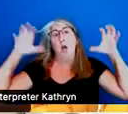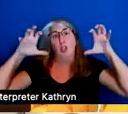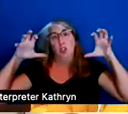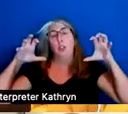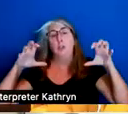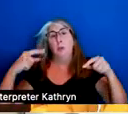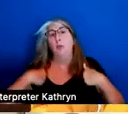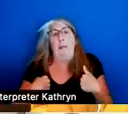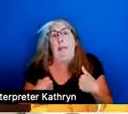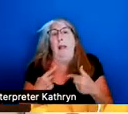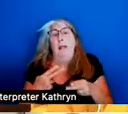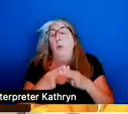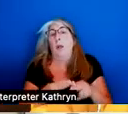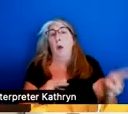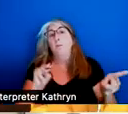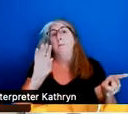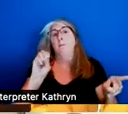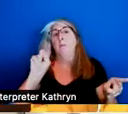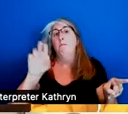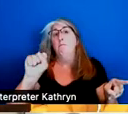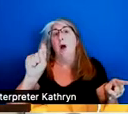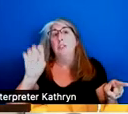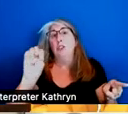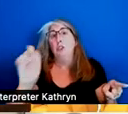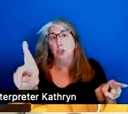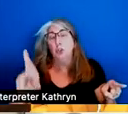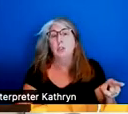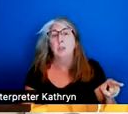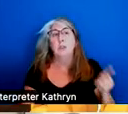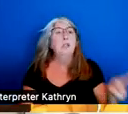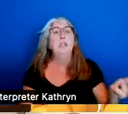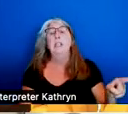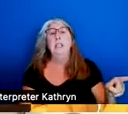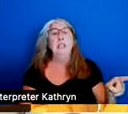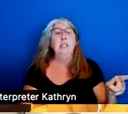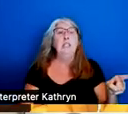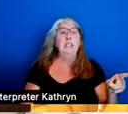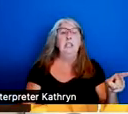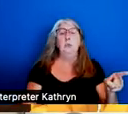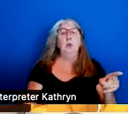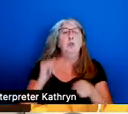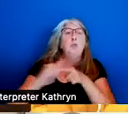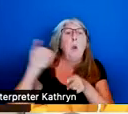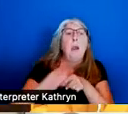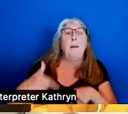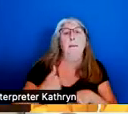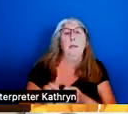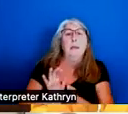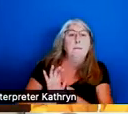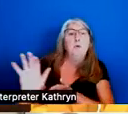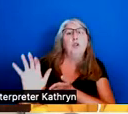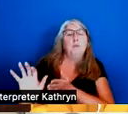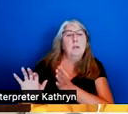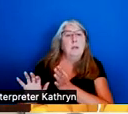he was. He started changing. He started calling me the B words, B here and F here, and pushing me around. I